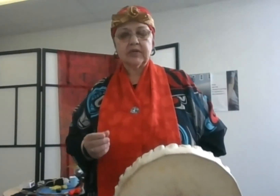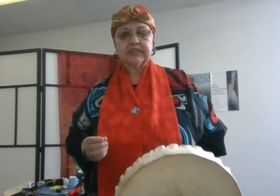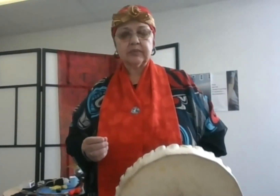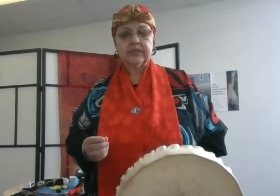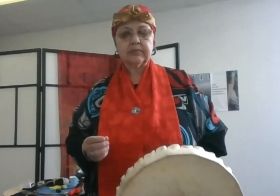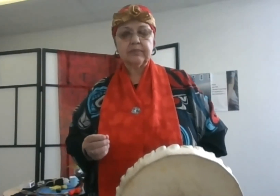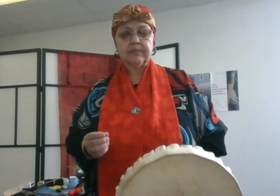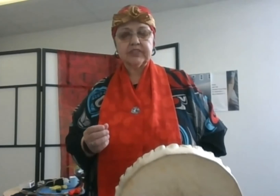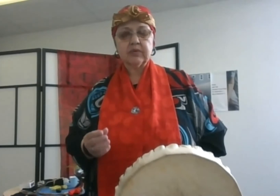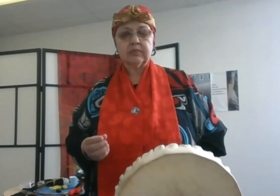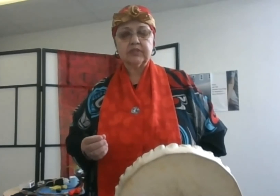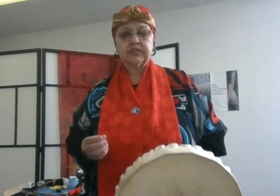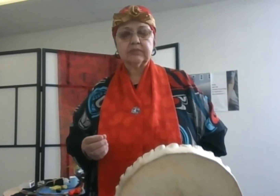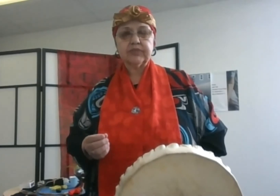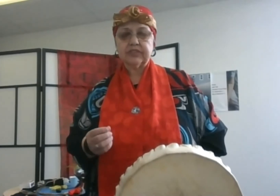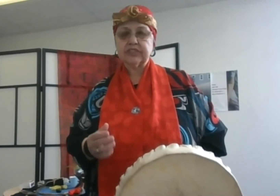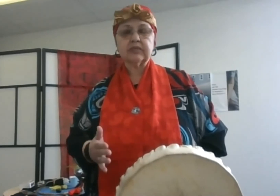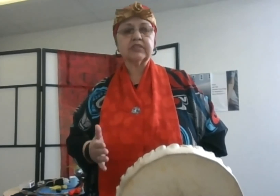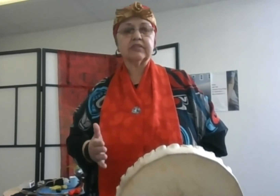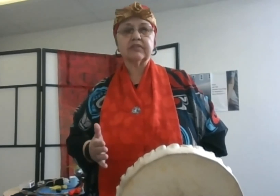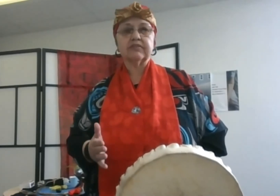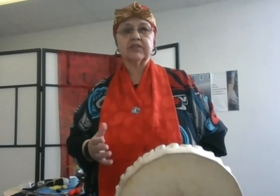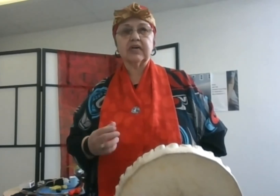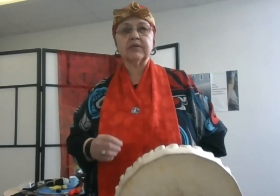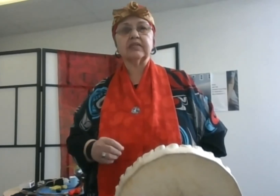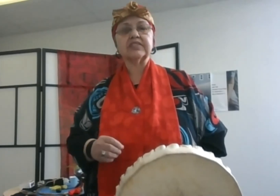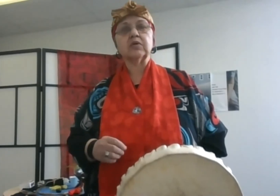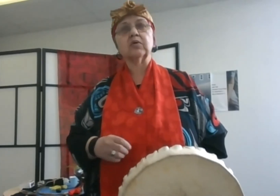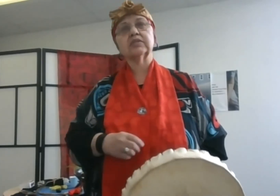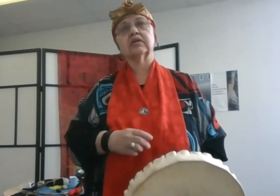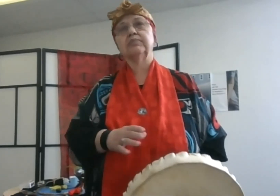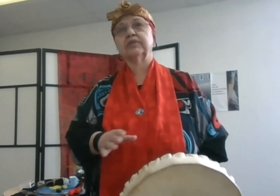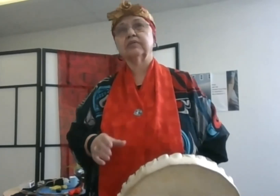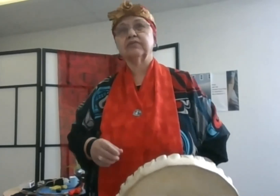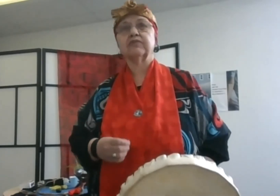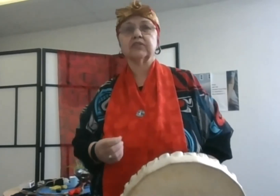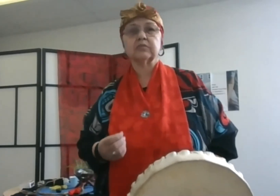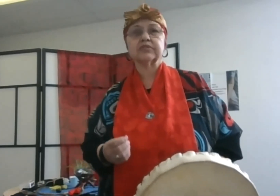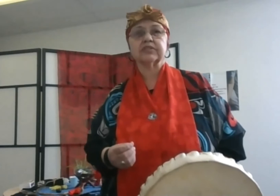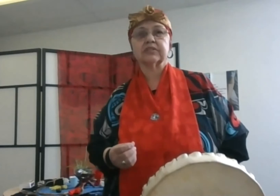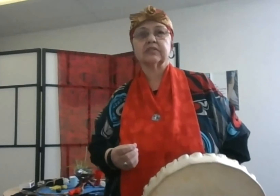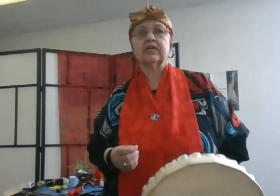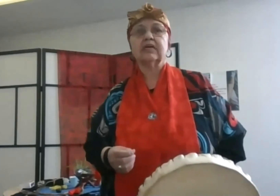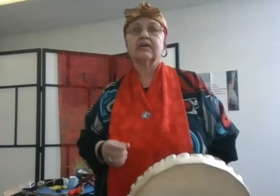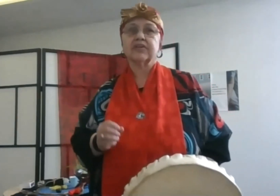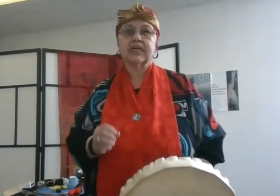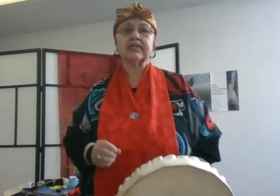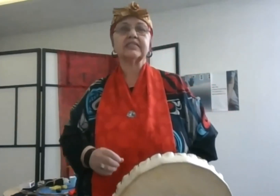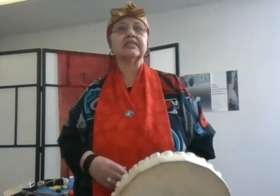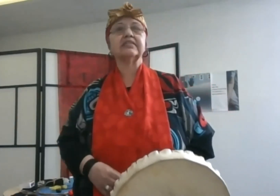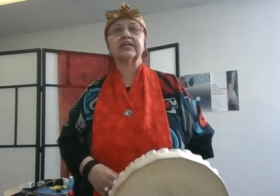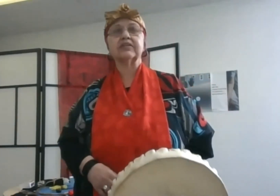acknowledge the Musqueam, the Squamish, and the Tsleil-Waututh for allowing us to hold our beautiful virtual circle on